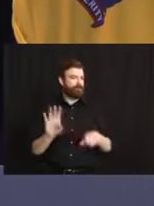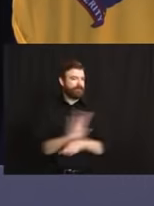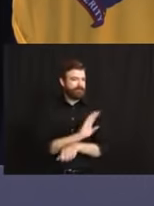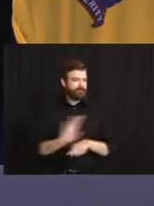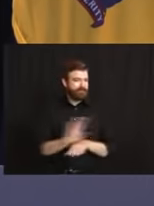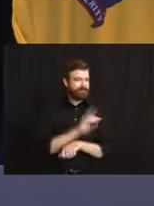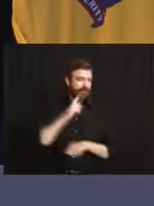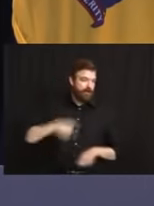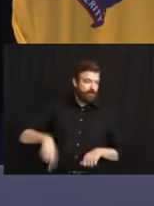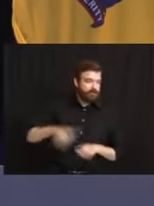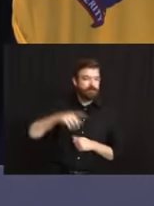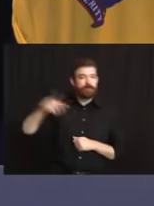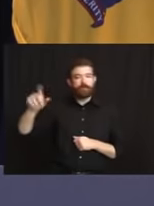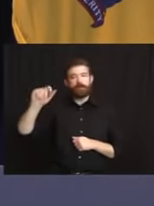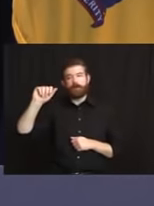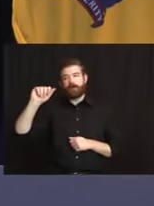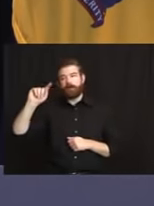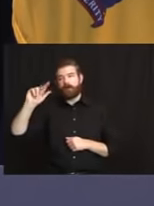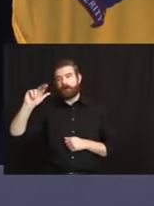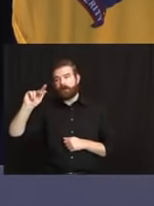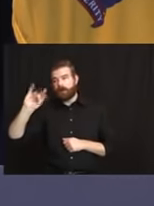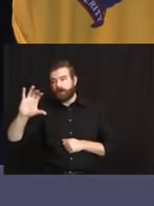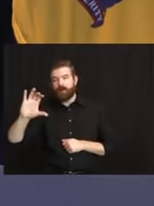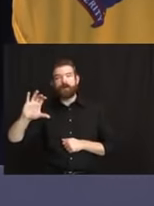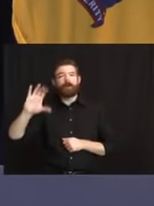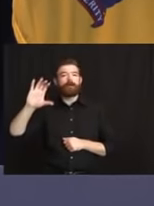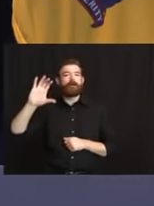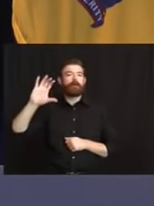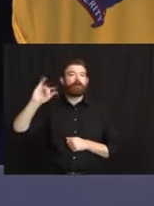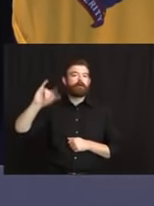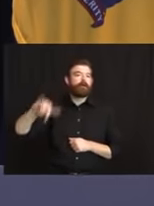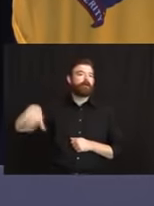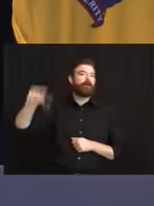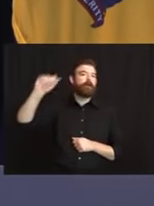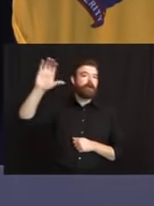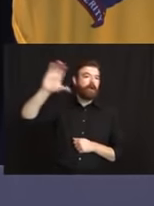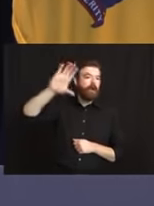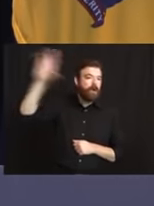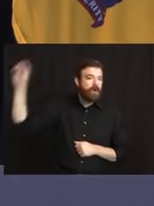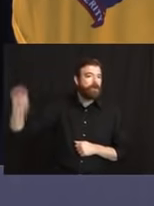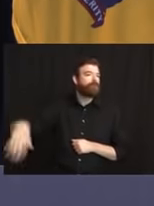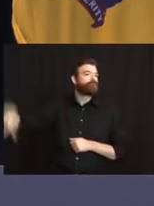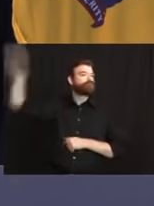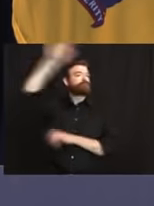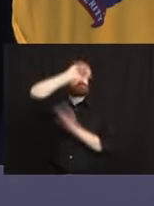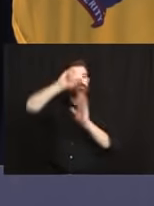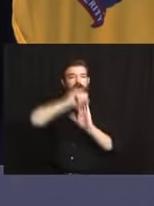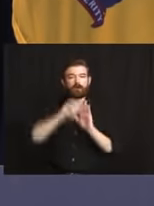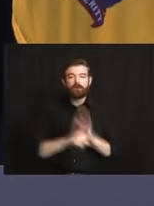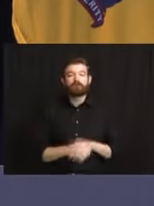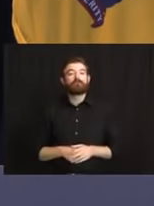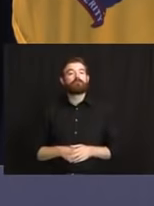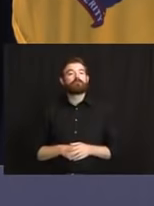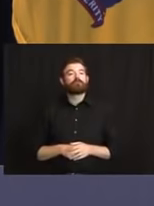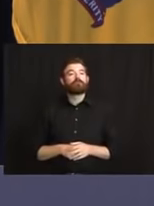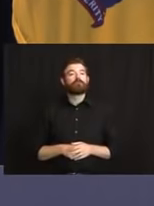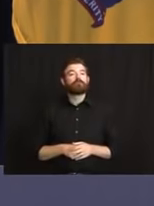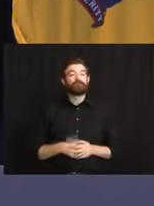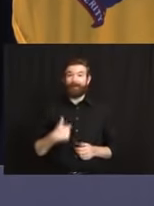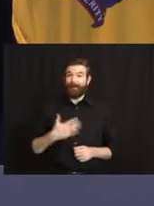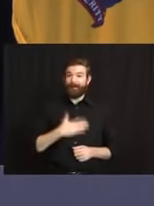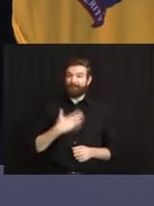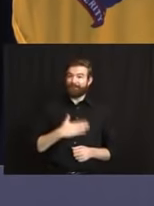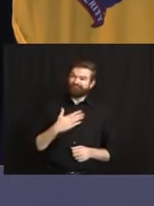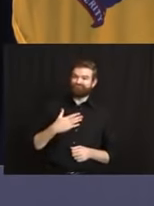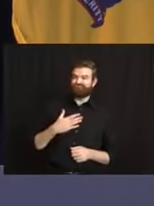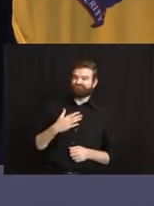state. It brings me no joy to not allow them to get back more fully on their feet. I would hope it's sooner than later. Again,